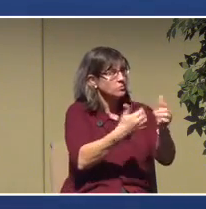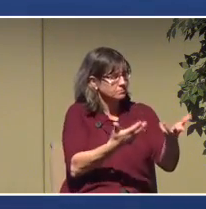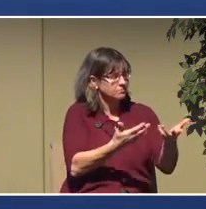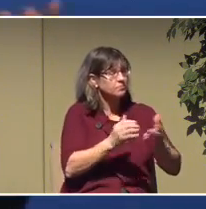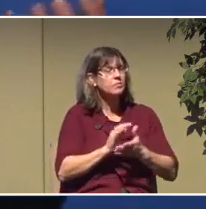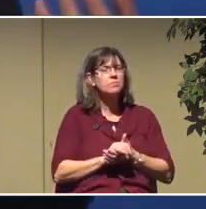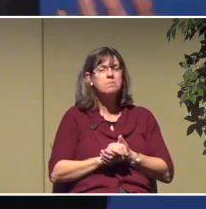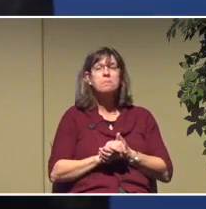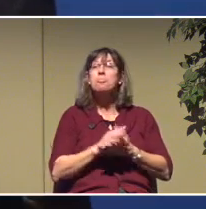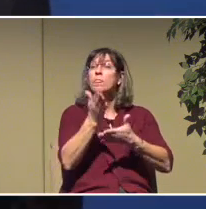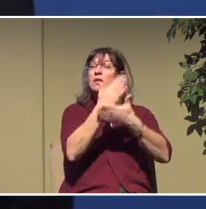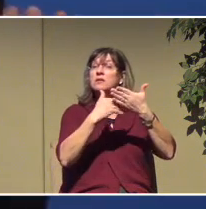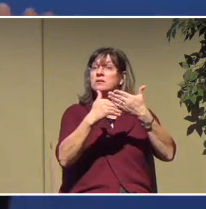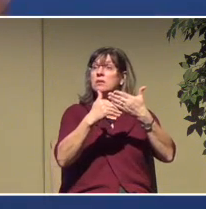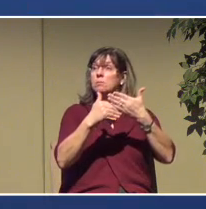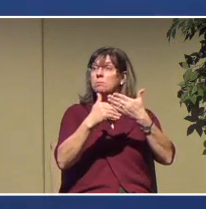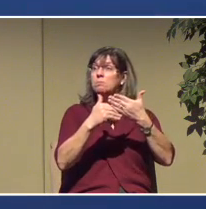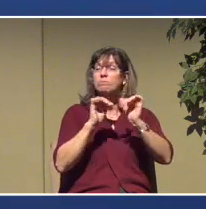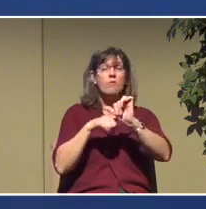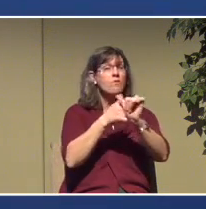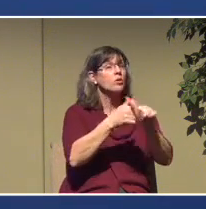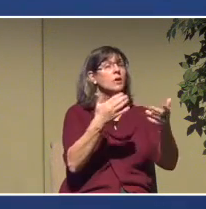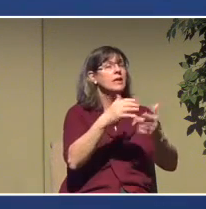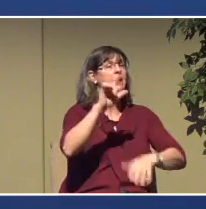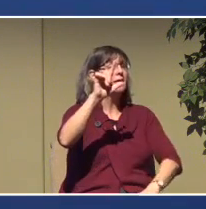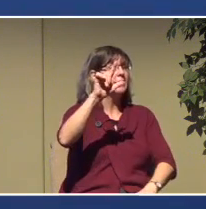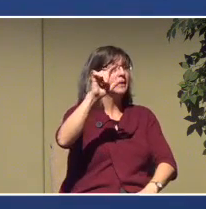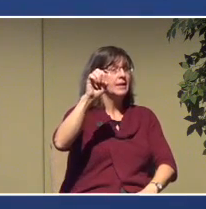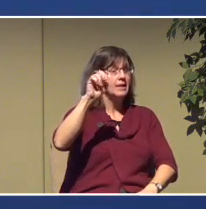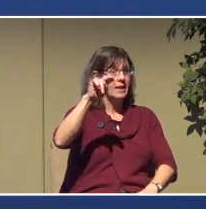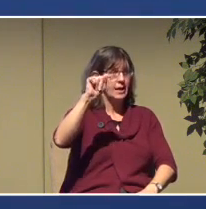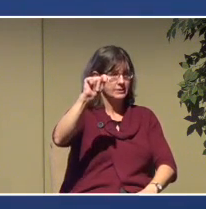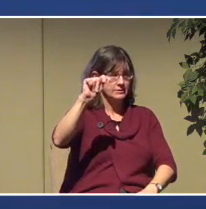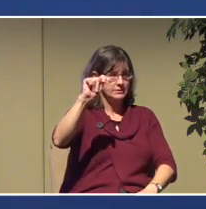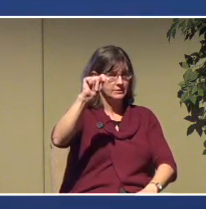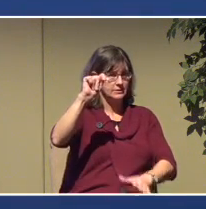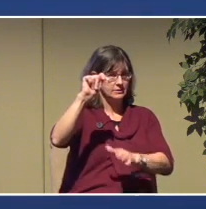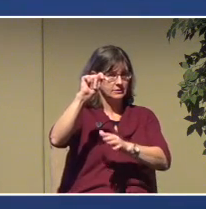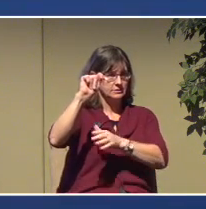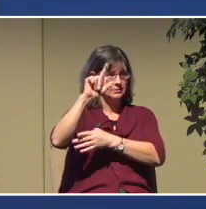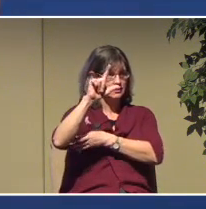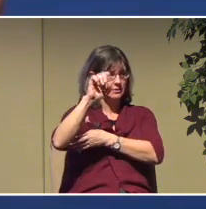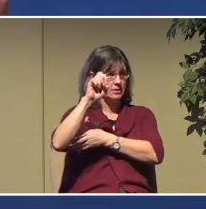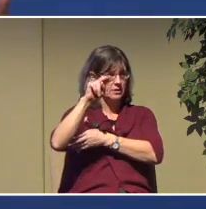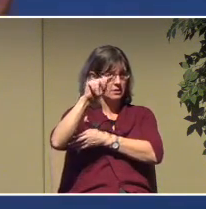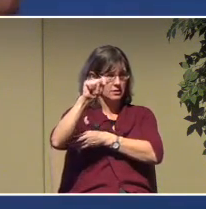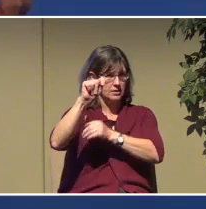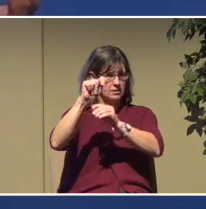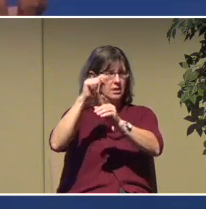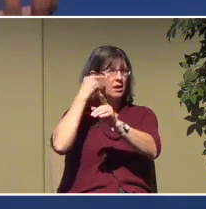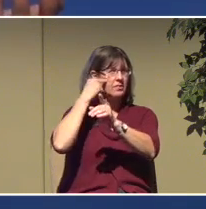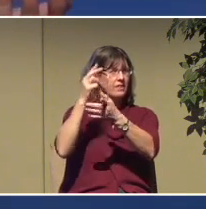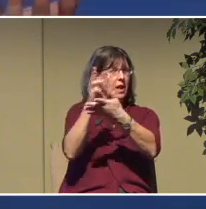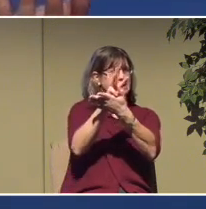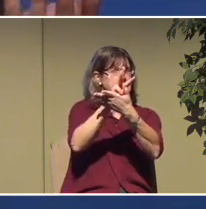Lent is the time before Easter and Good Friday,